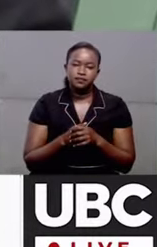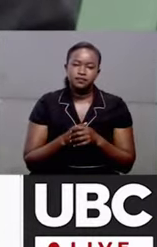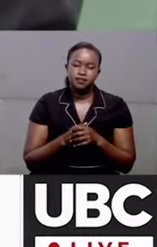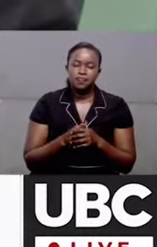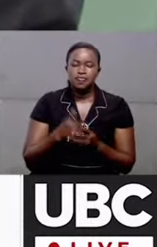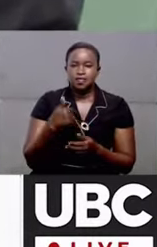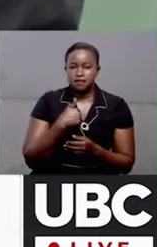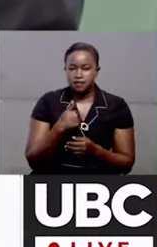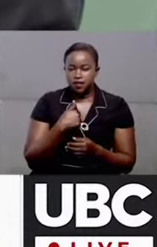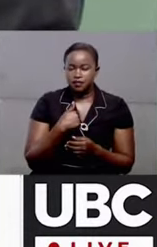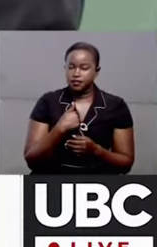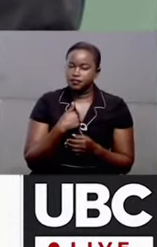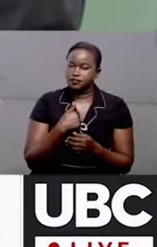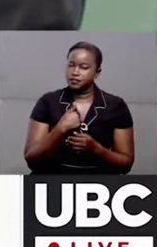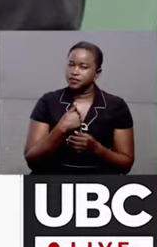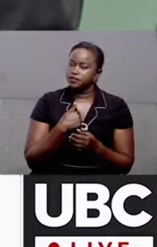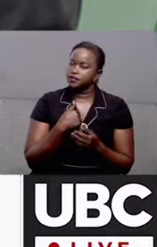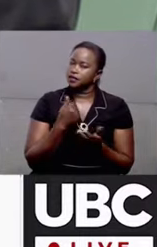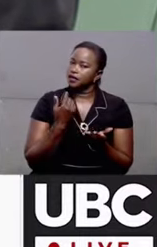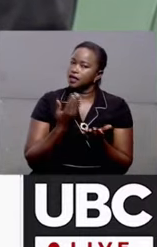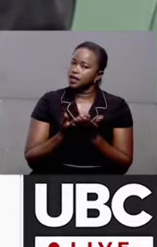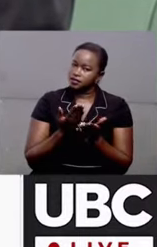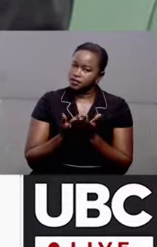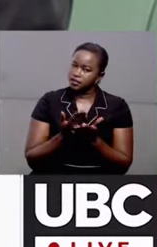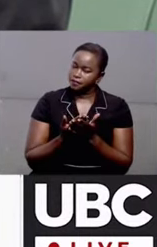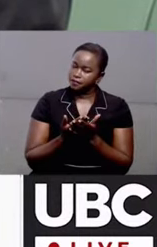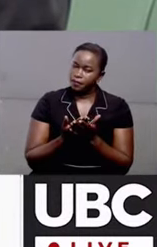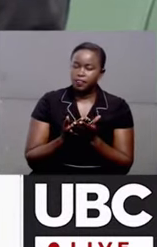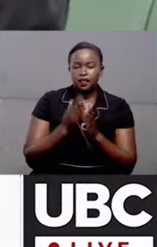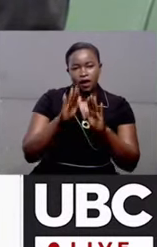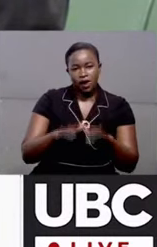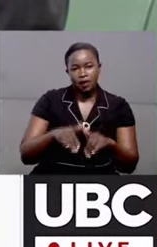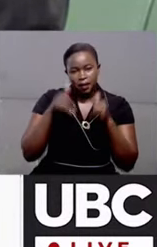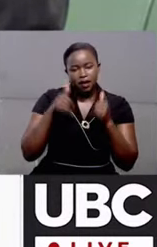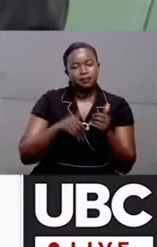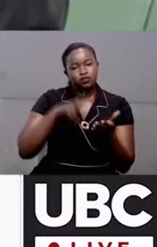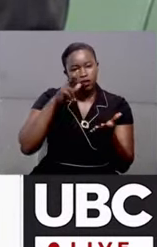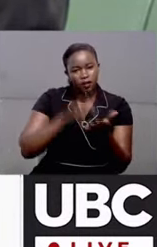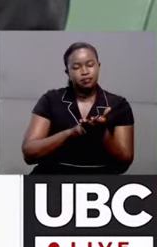I am seeking for Parliament to approve a schedule.